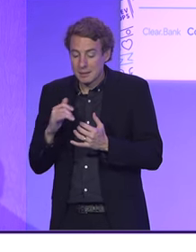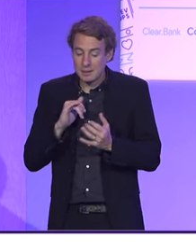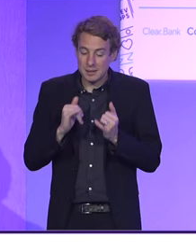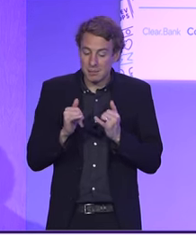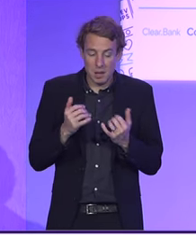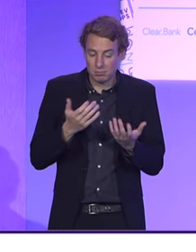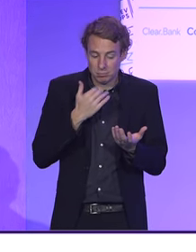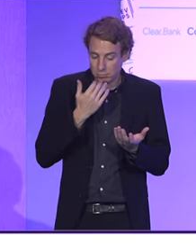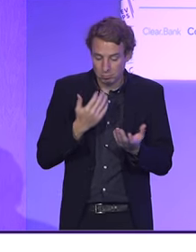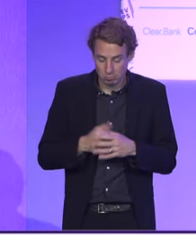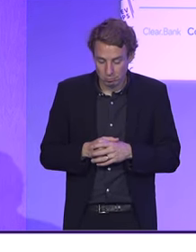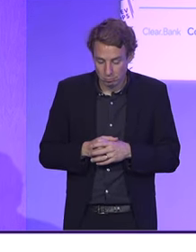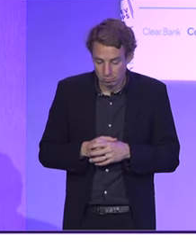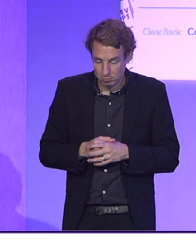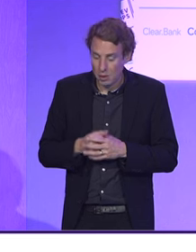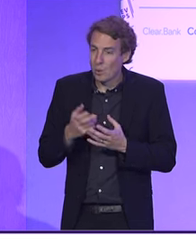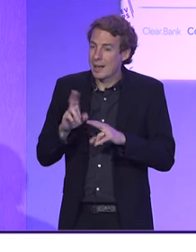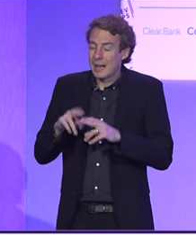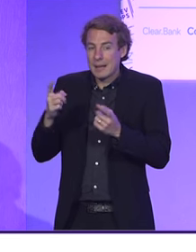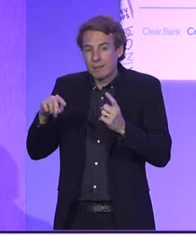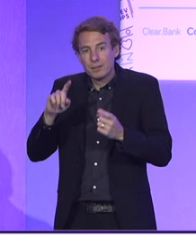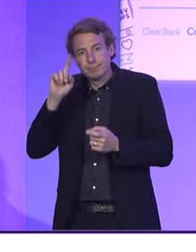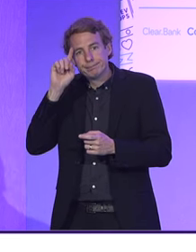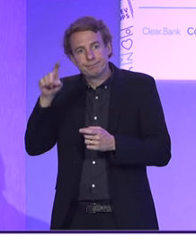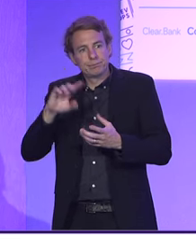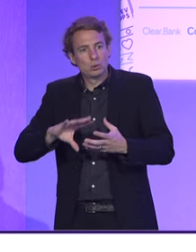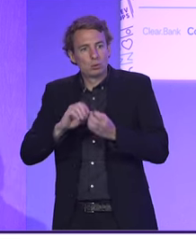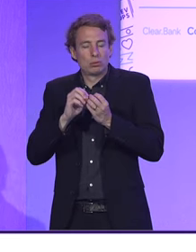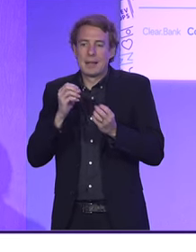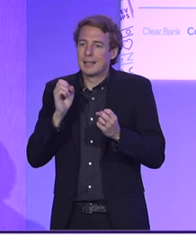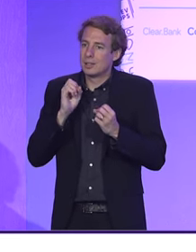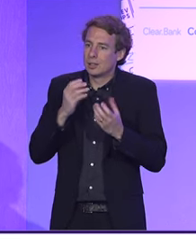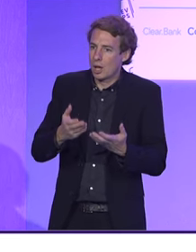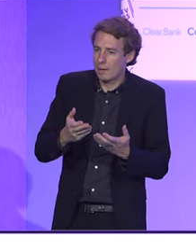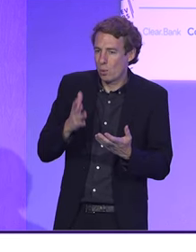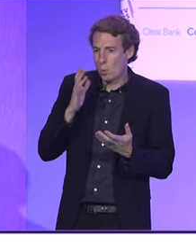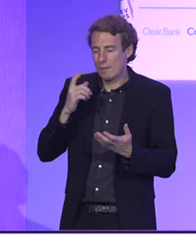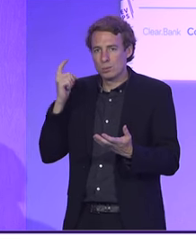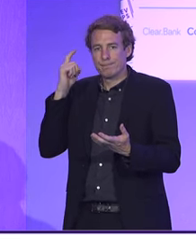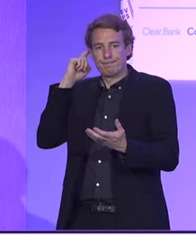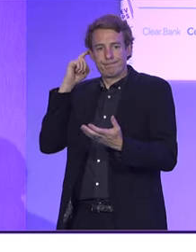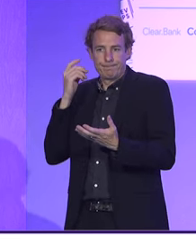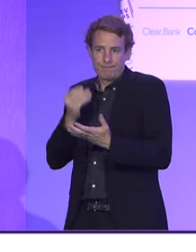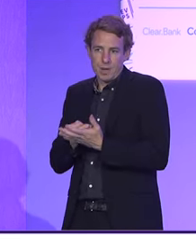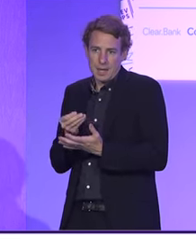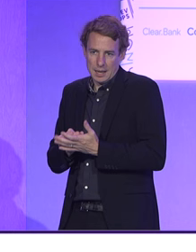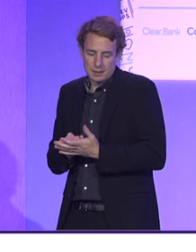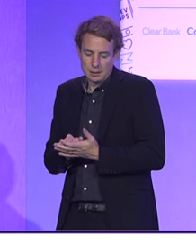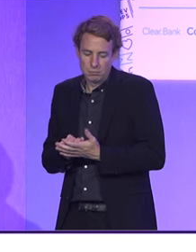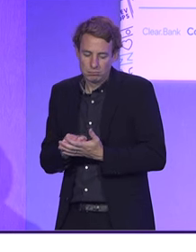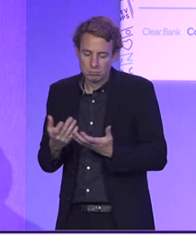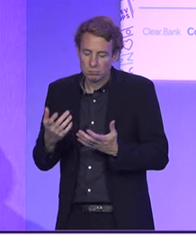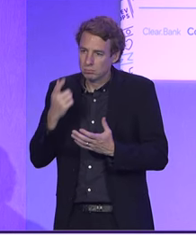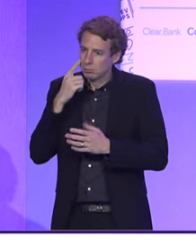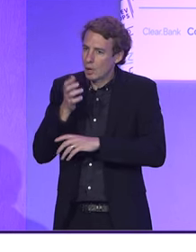okay? So when you create a services, you have to have a FinOps mindset, okay? What does it mean? It's basically you have to, when you create an